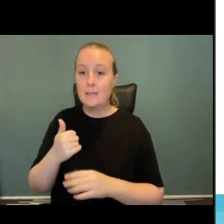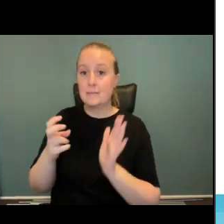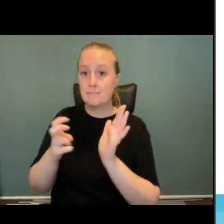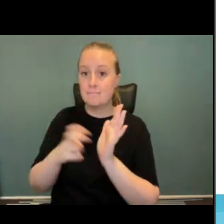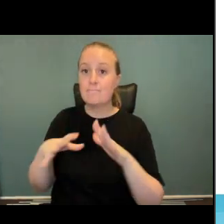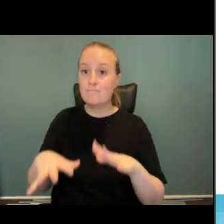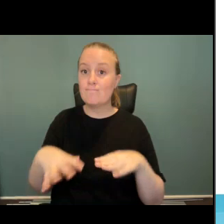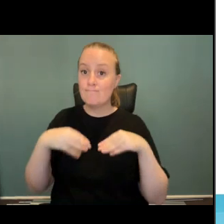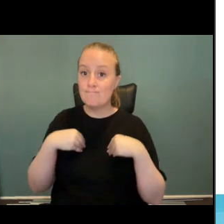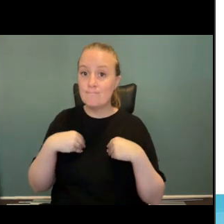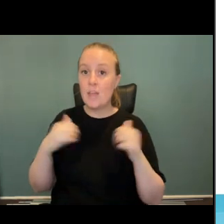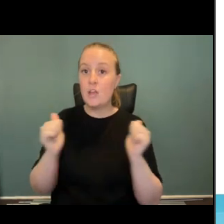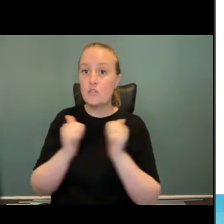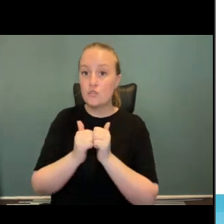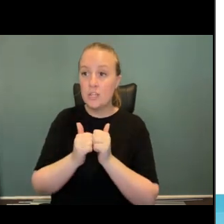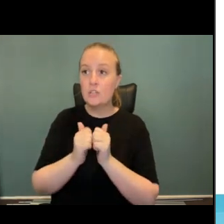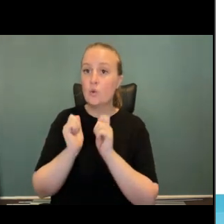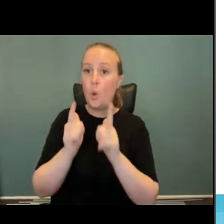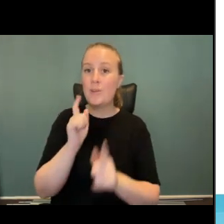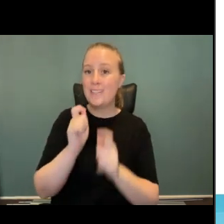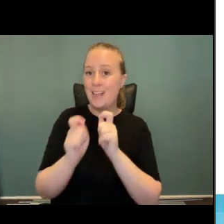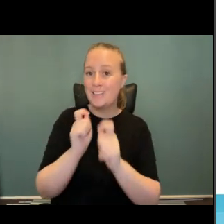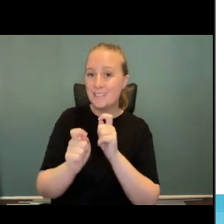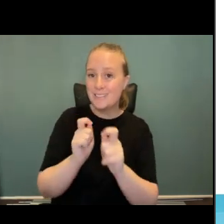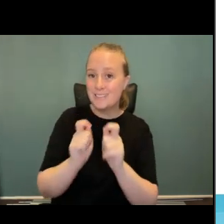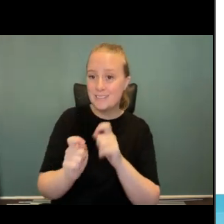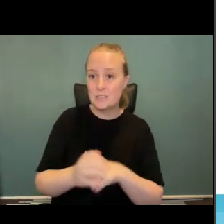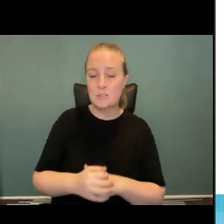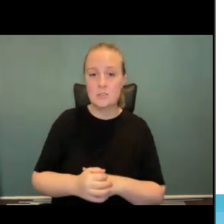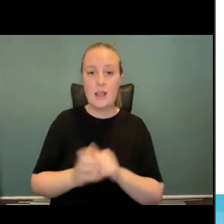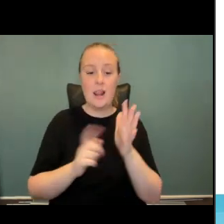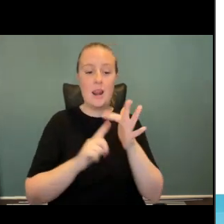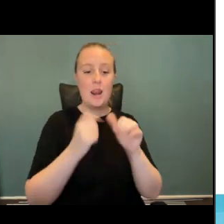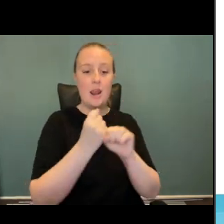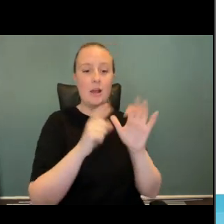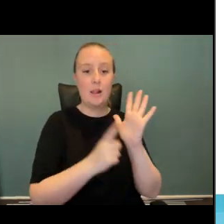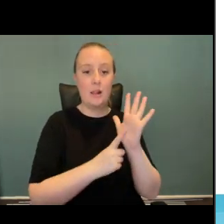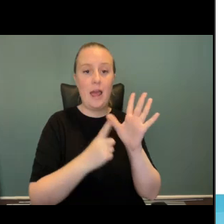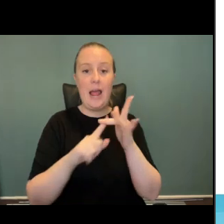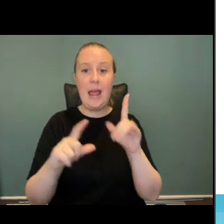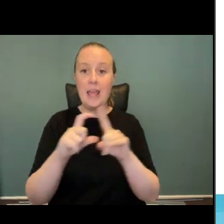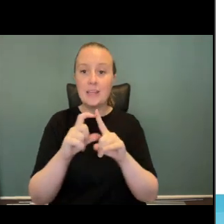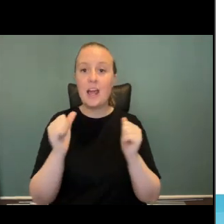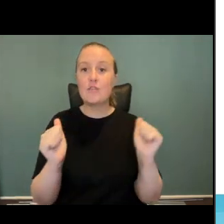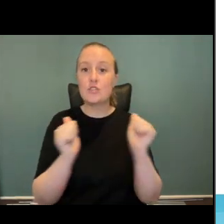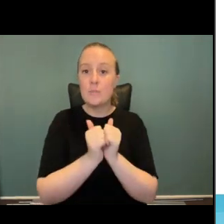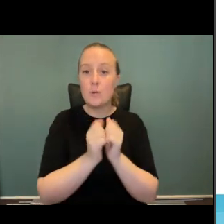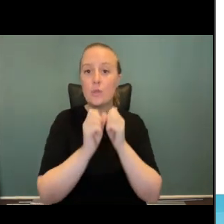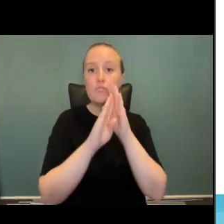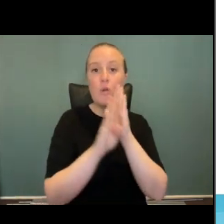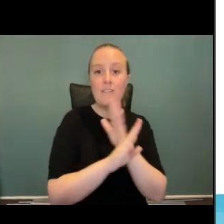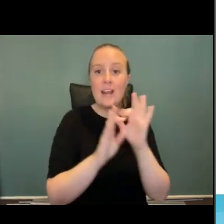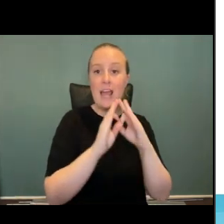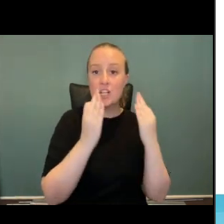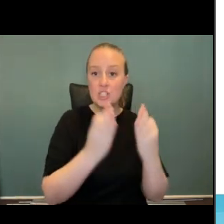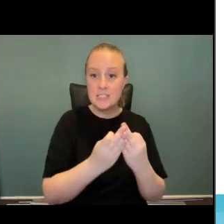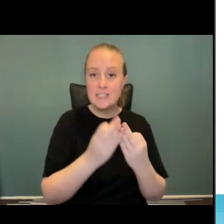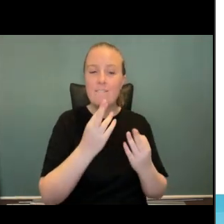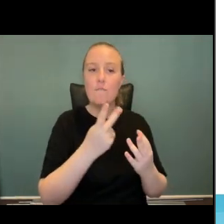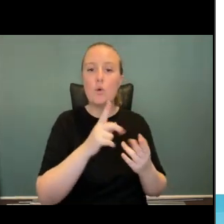test. Now, the Legal Aid have an agreement with a private agency that we do these through, and it's for a discounted